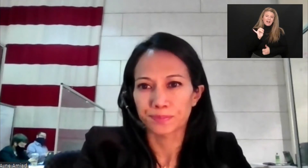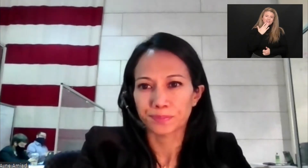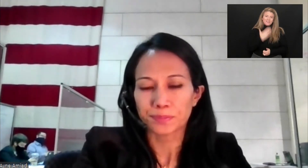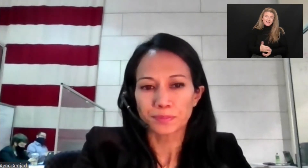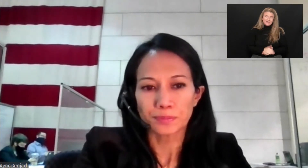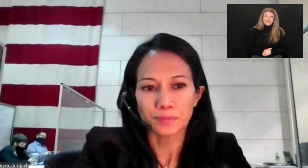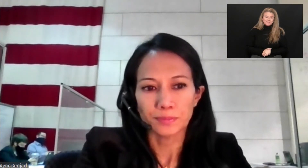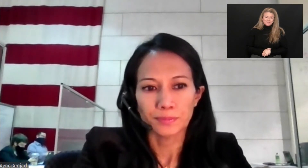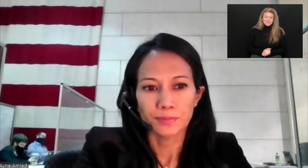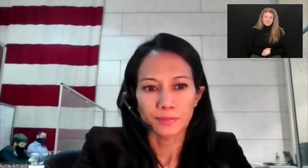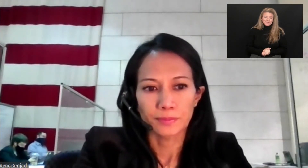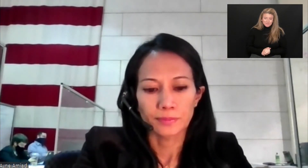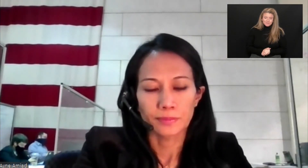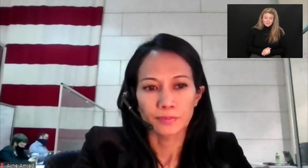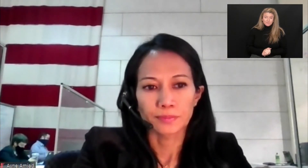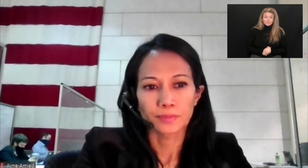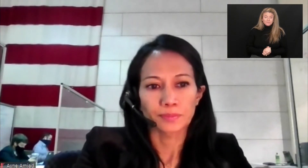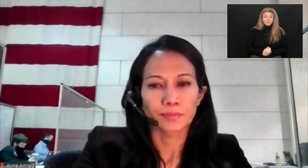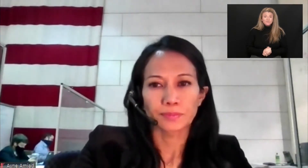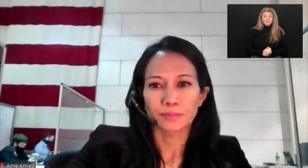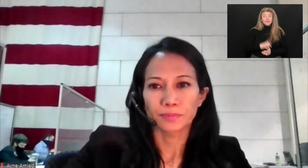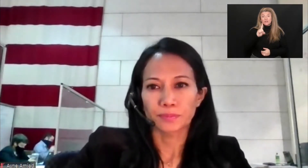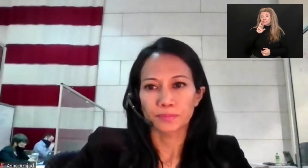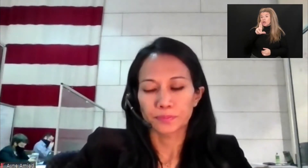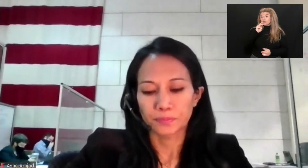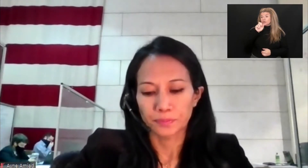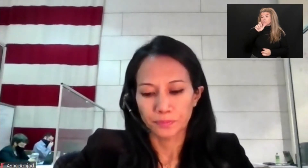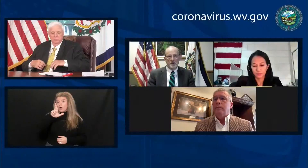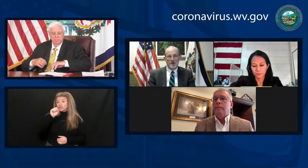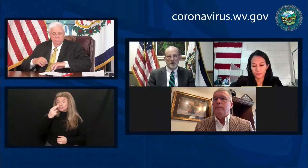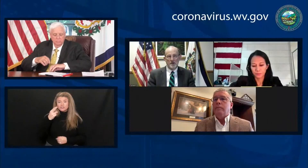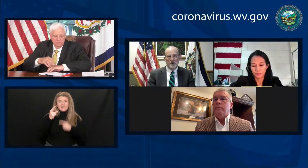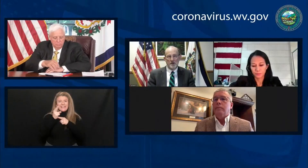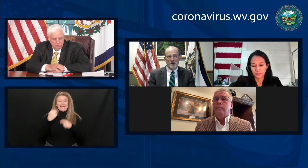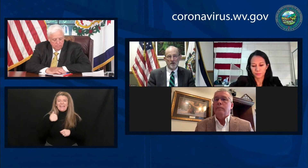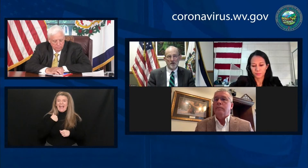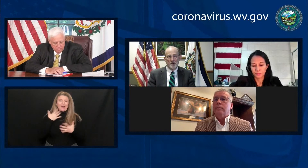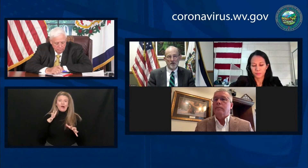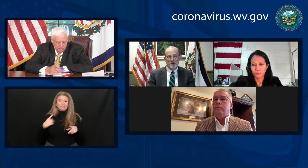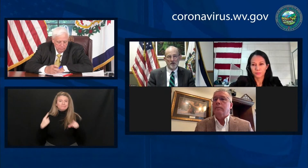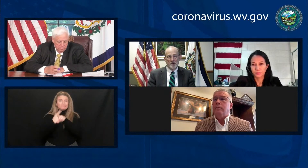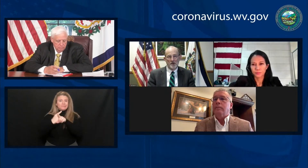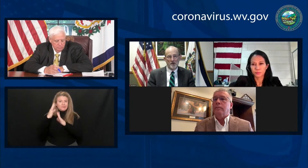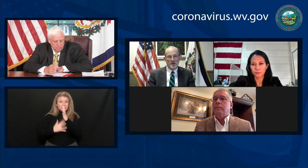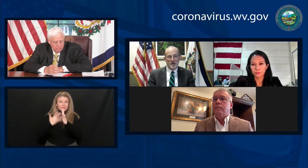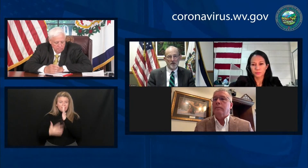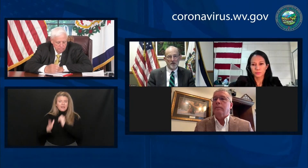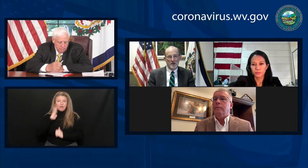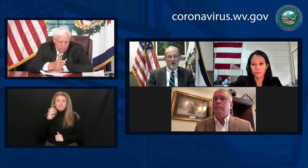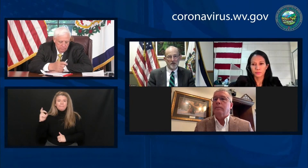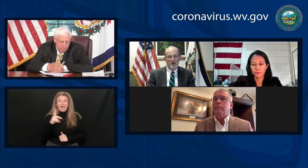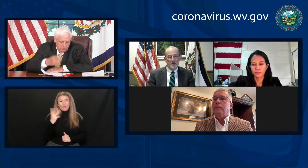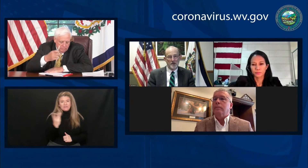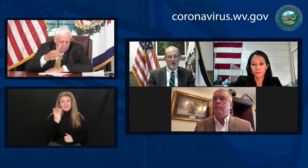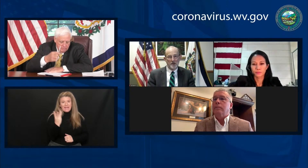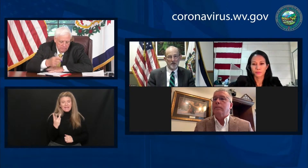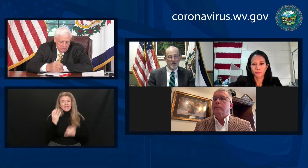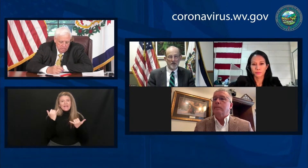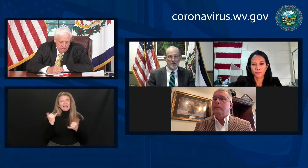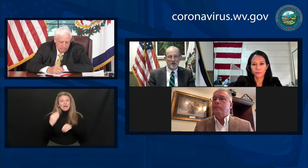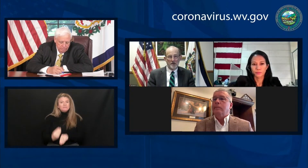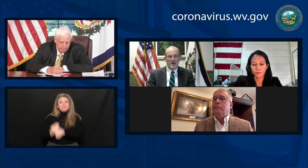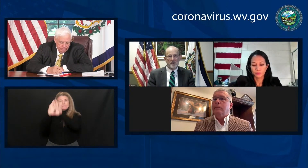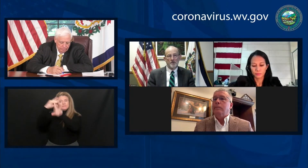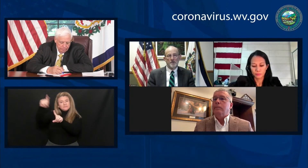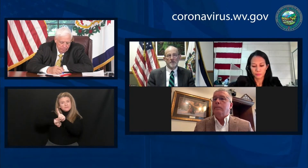Jordan. Thank you, Dr. Amjad. Dr. Clay Marsh, our coronavirus czar, had a prior engagement today, and he will rejoin us on Wednesday. We'll now go to questions